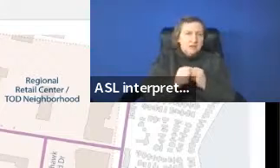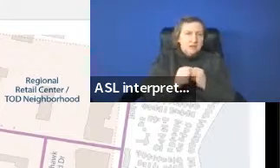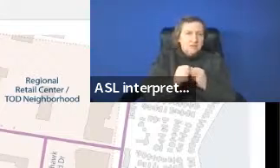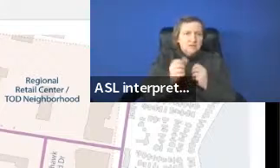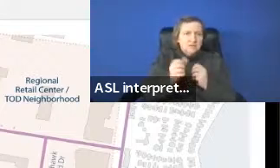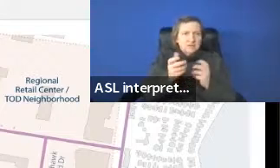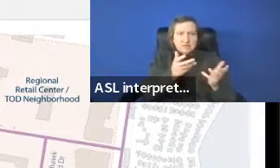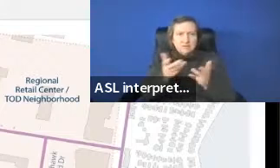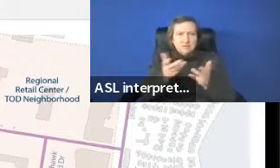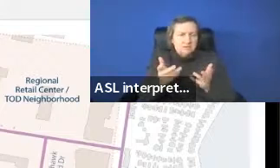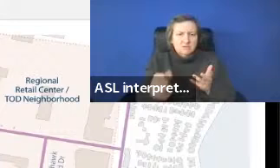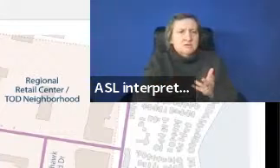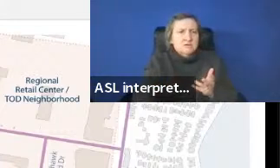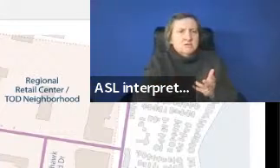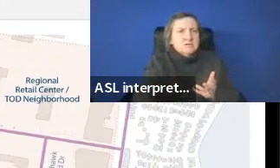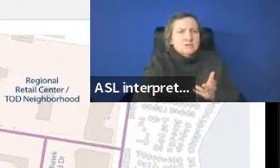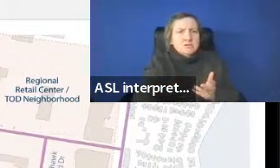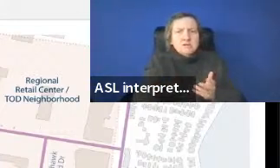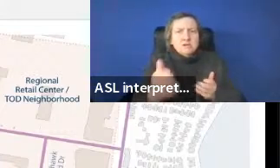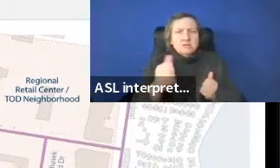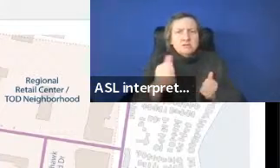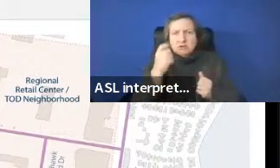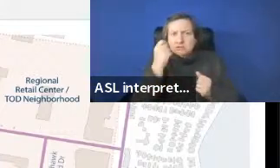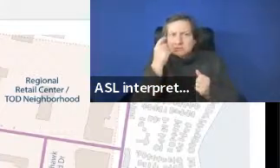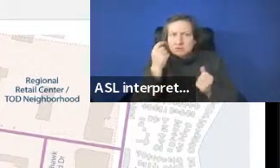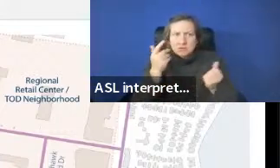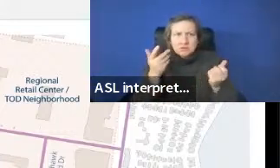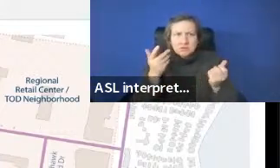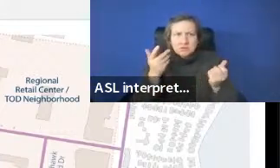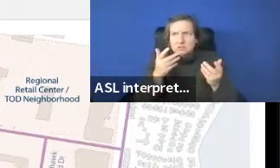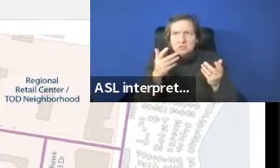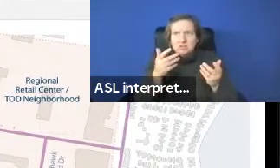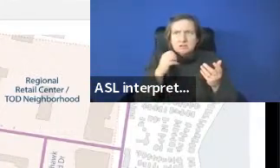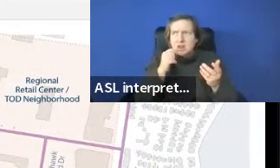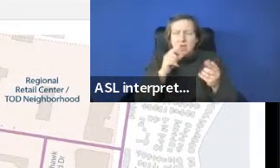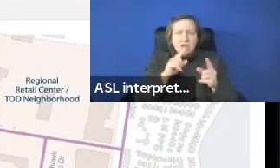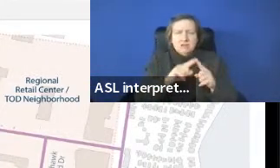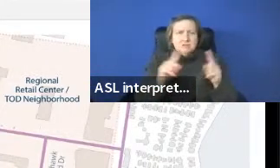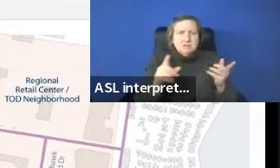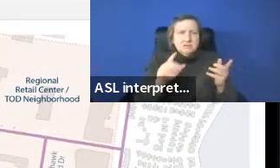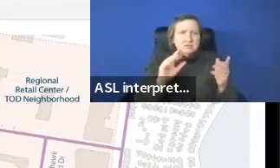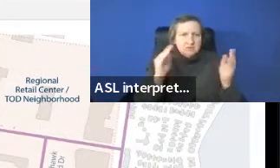know, I'm trying to make apples and apples instead of apples and oranges. Right.